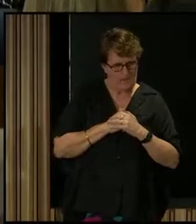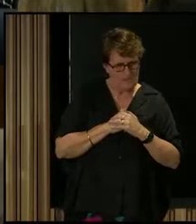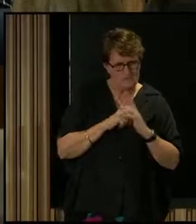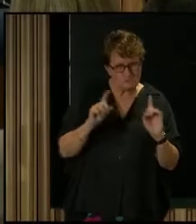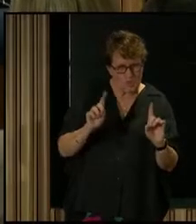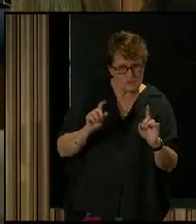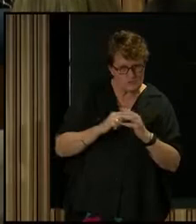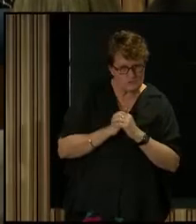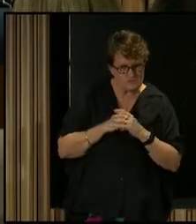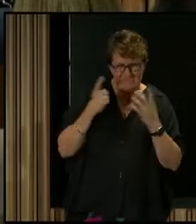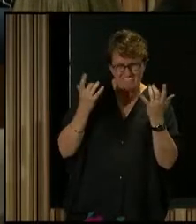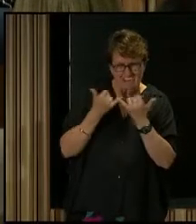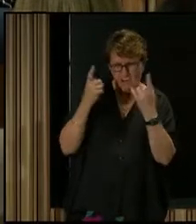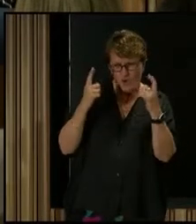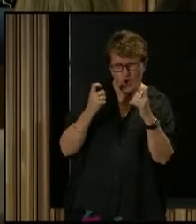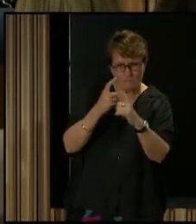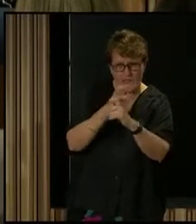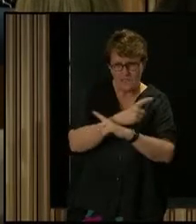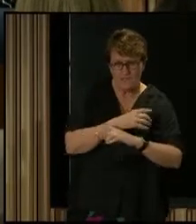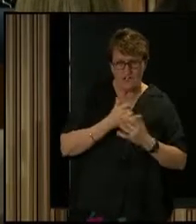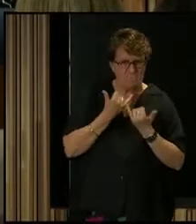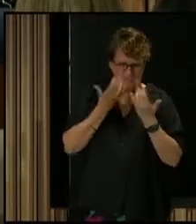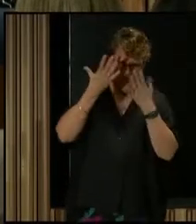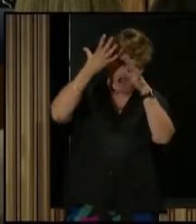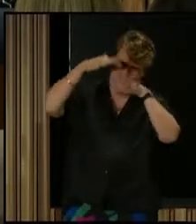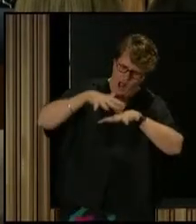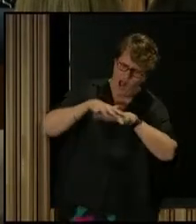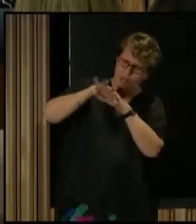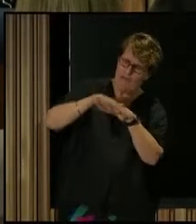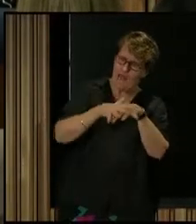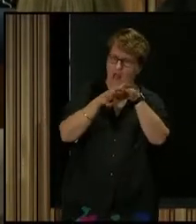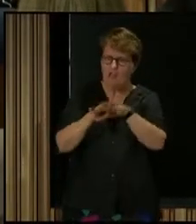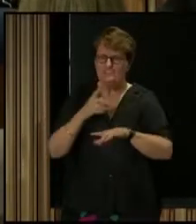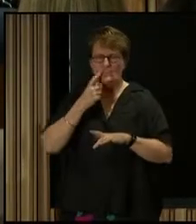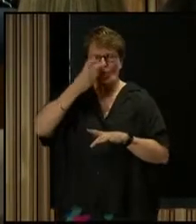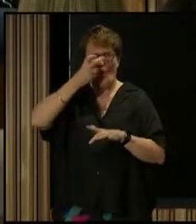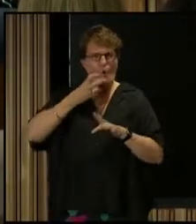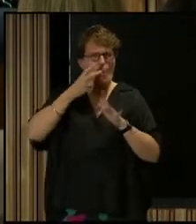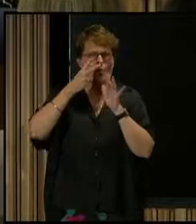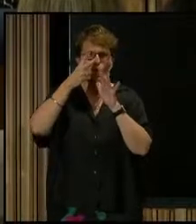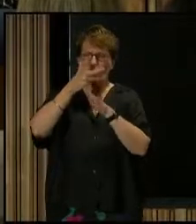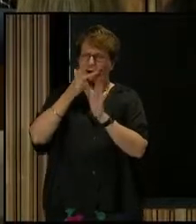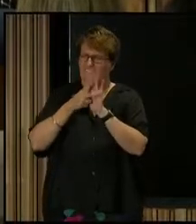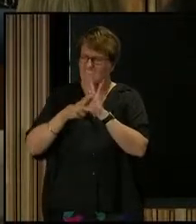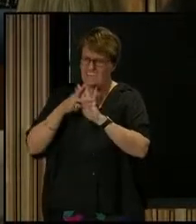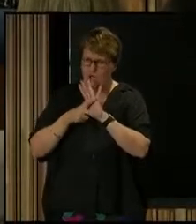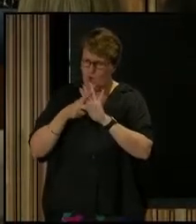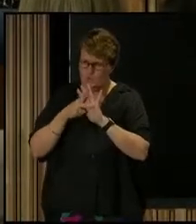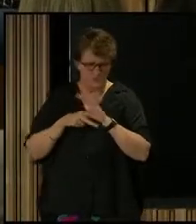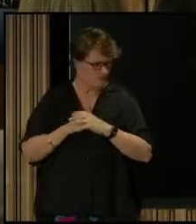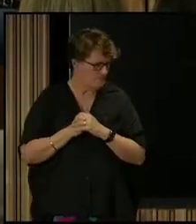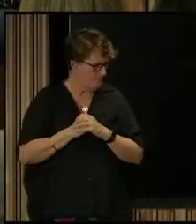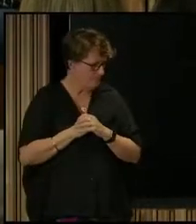Very complicated one that we all think of as being in harmonies because we've all seen the very old videos. Yes. For it, that one. What an interesting question that you've asked